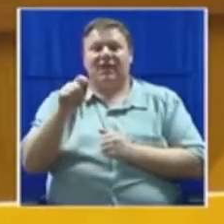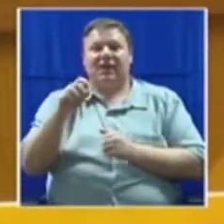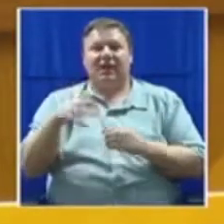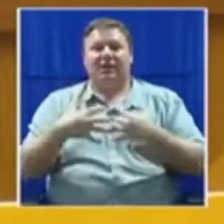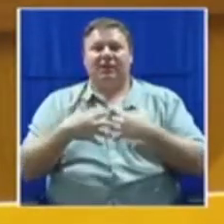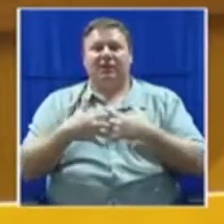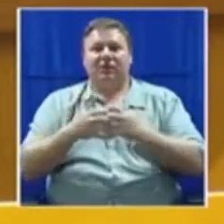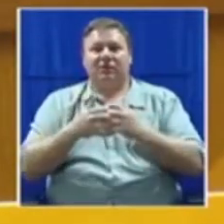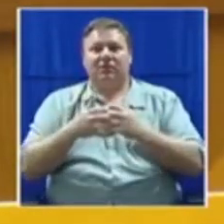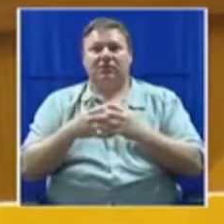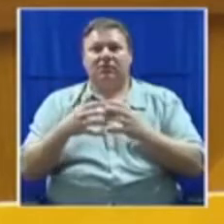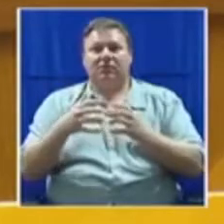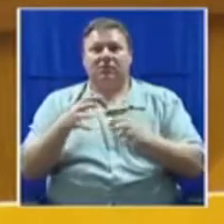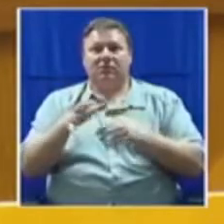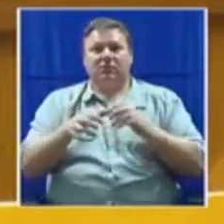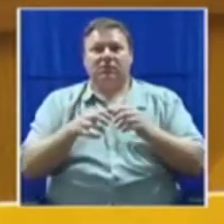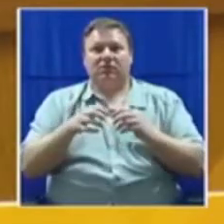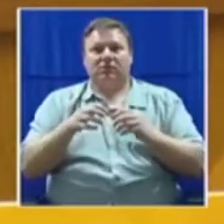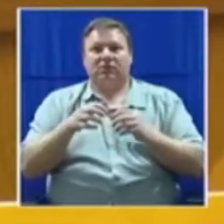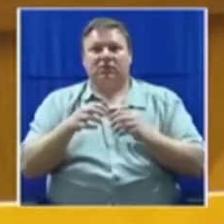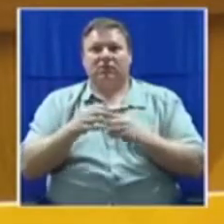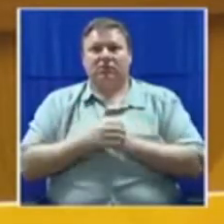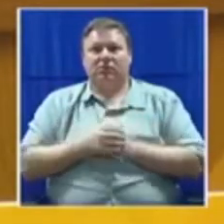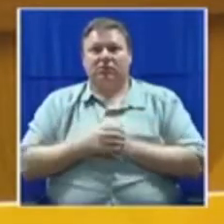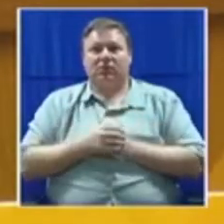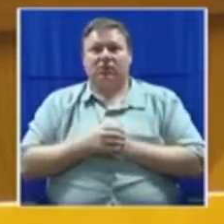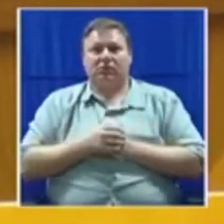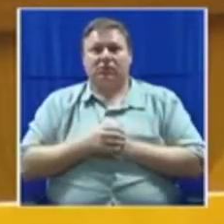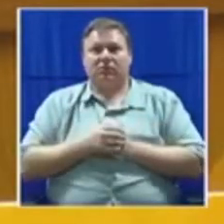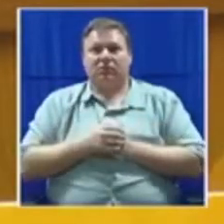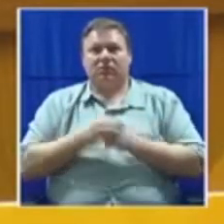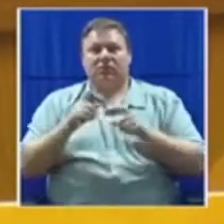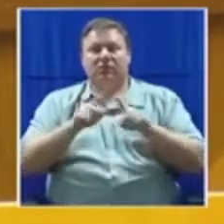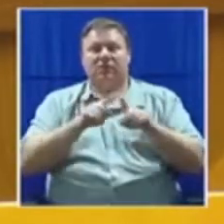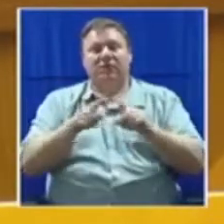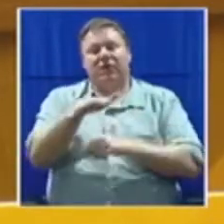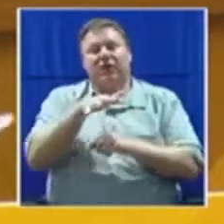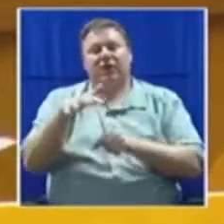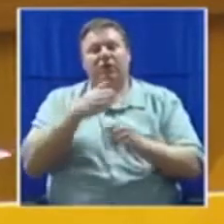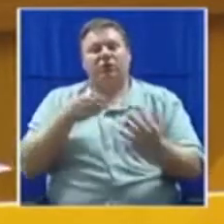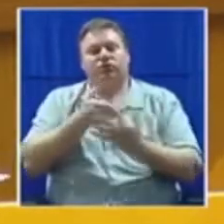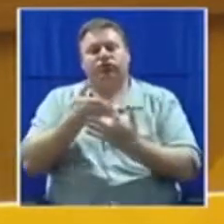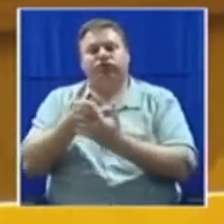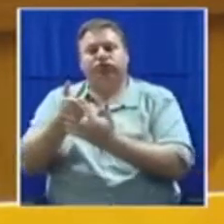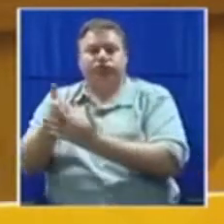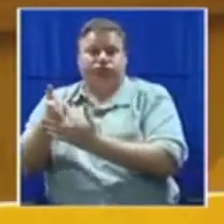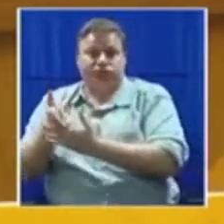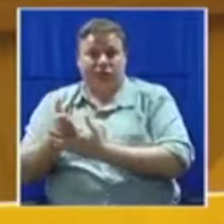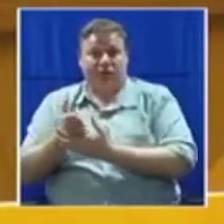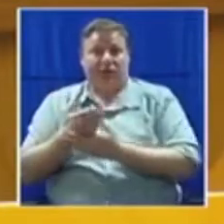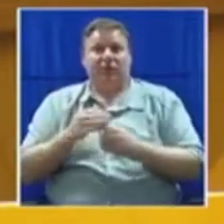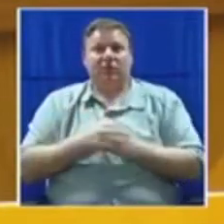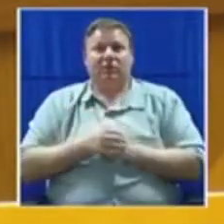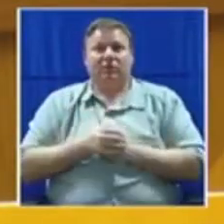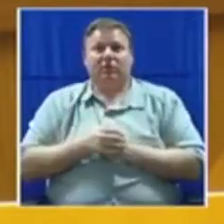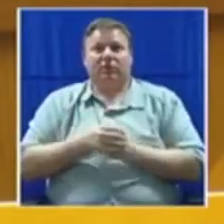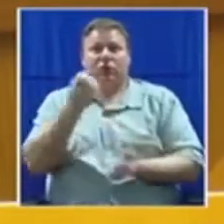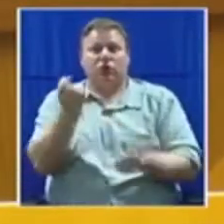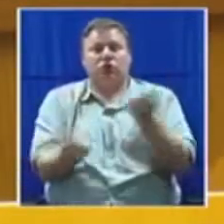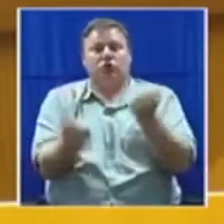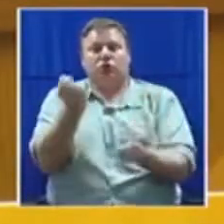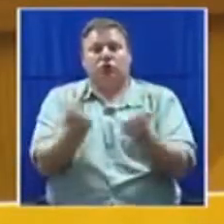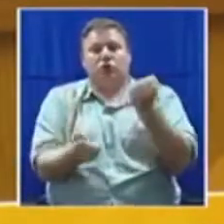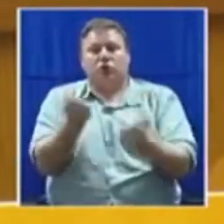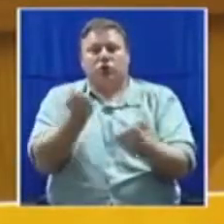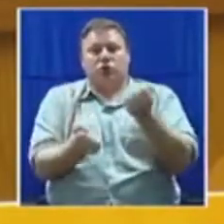organs of state. The Deputy Chief Justice of the Republic of South Africa, Judge Raymond Zondo,